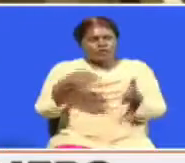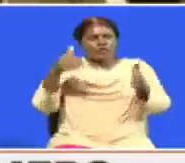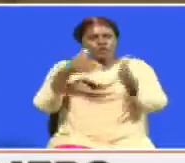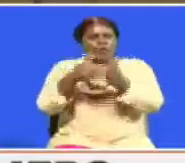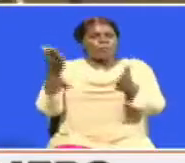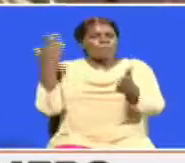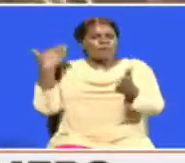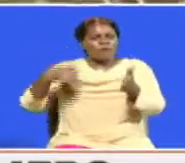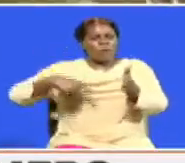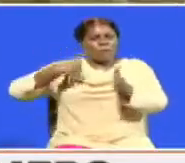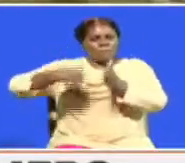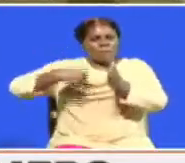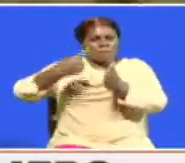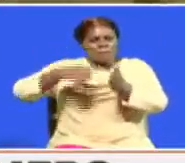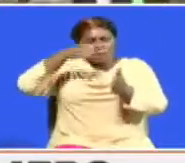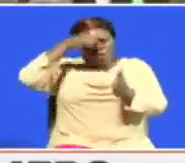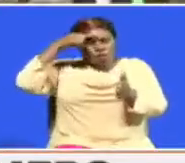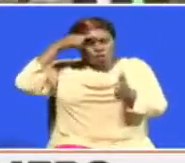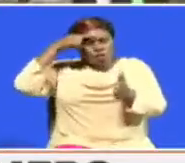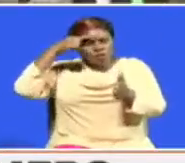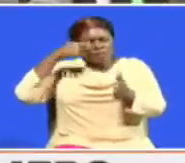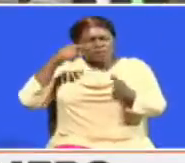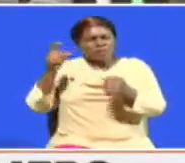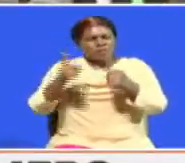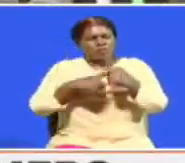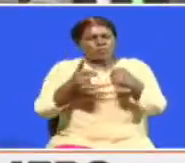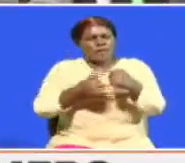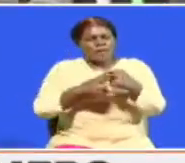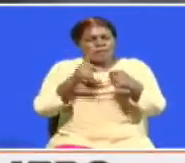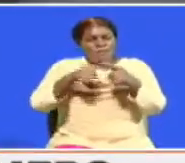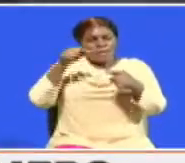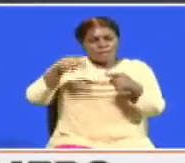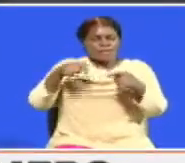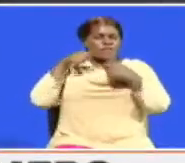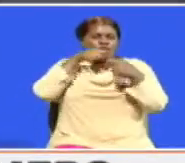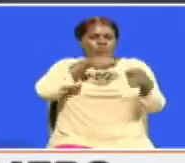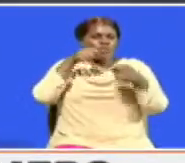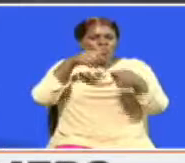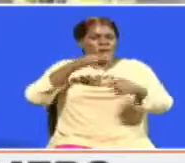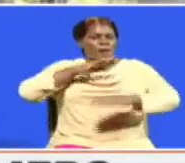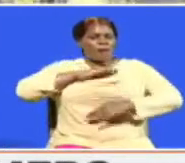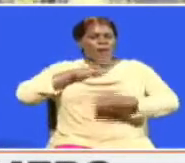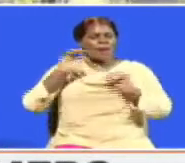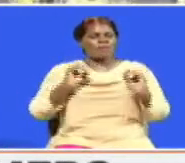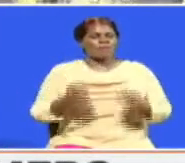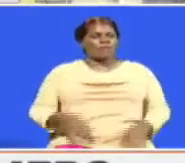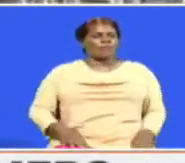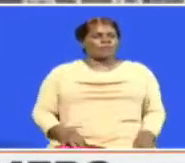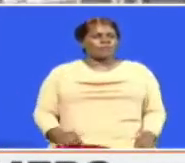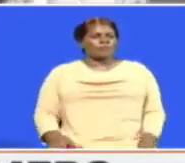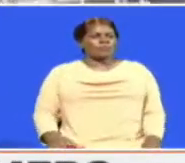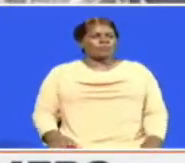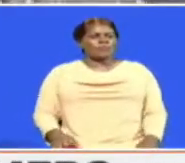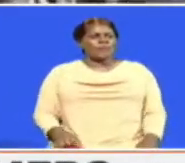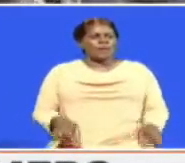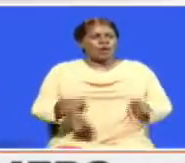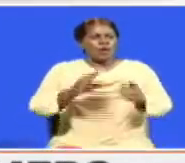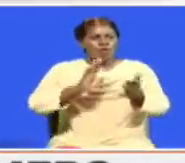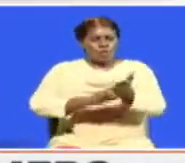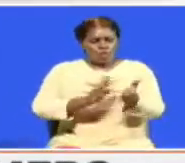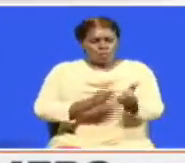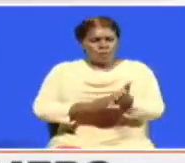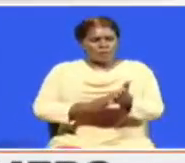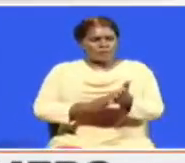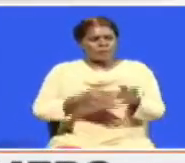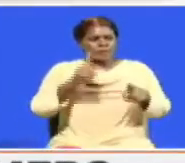cane millers operations since July 13th this year due to cane shortage. In a statement